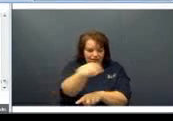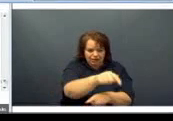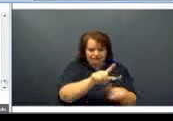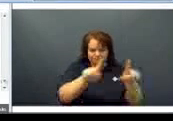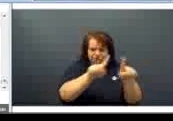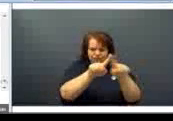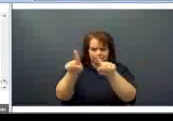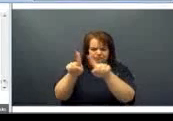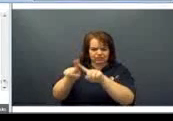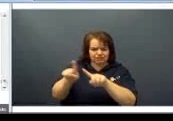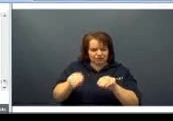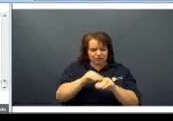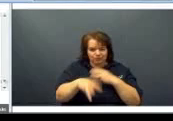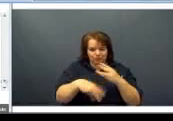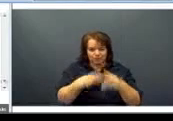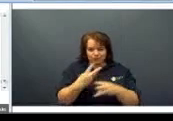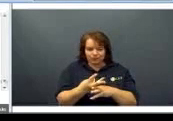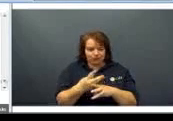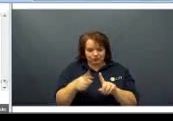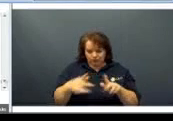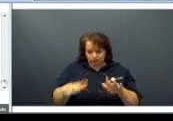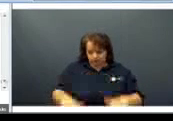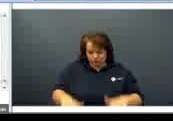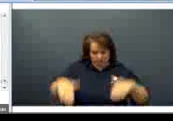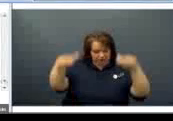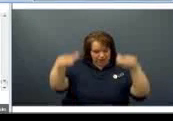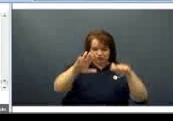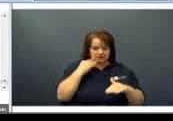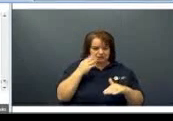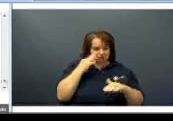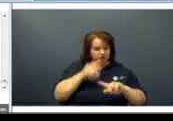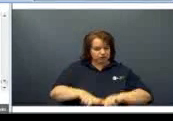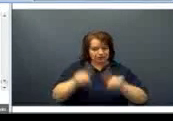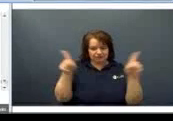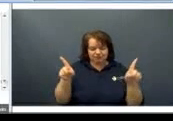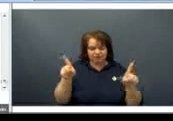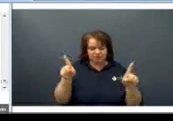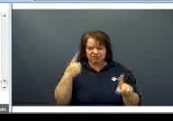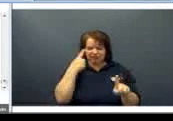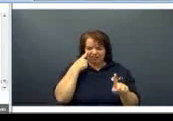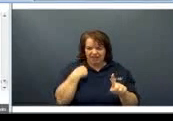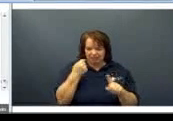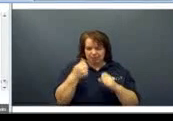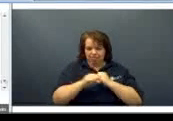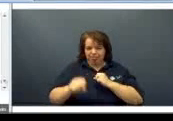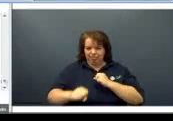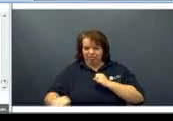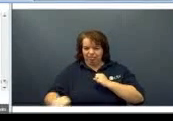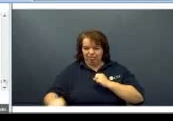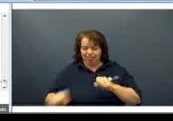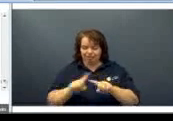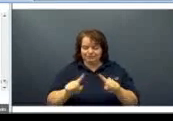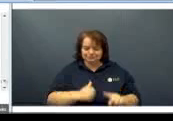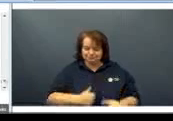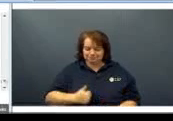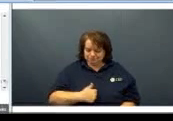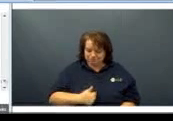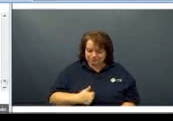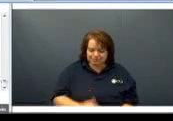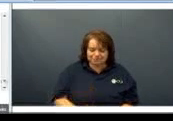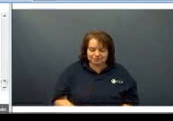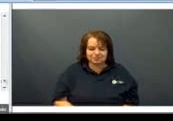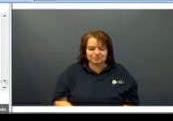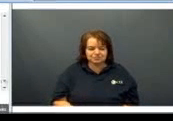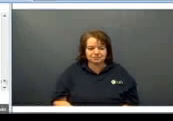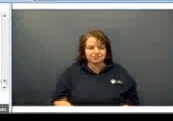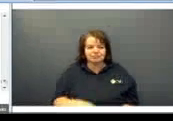very different throughout the, world, or it depends on what situation you were in. So, I think I'm getting on a rabbit trail